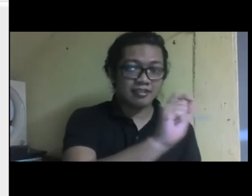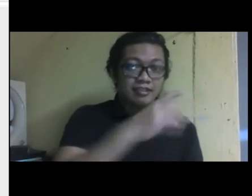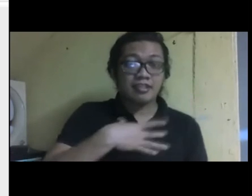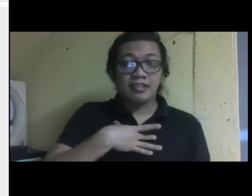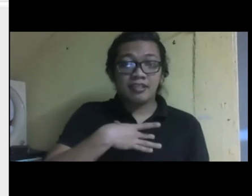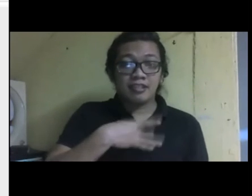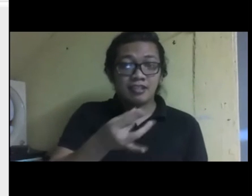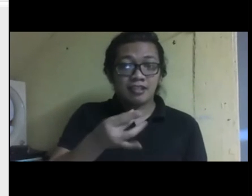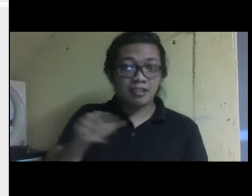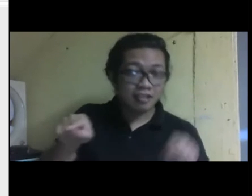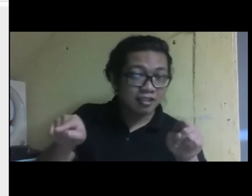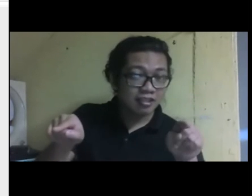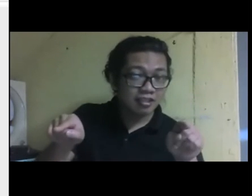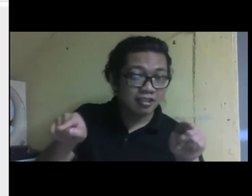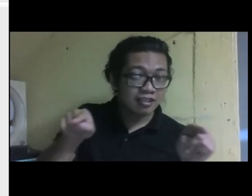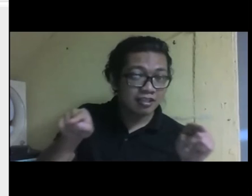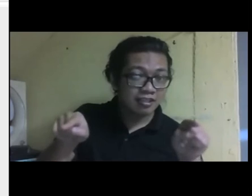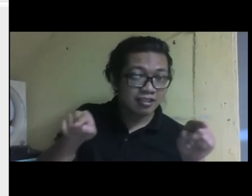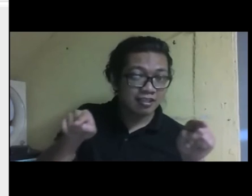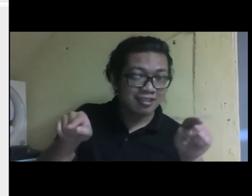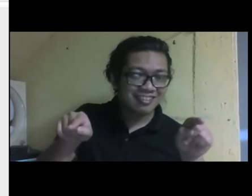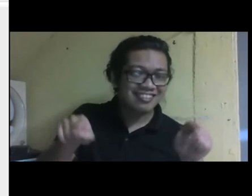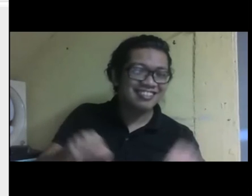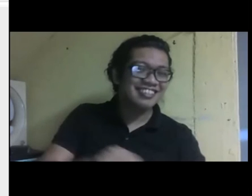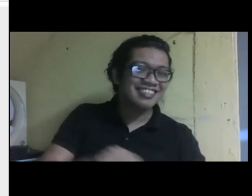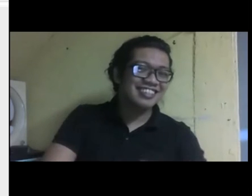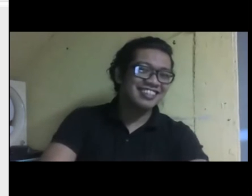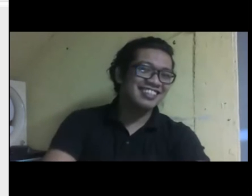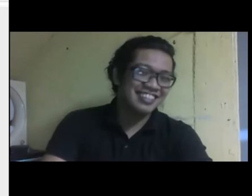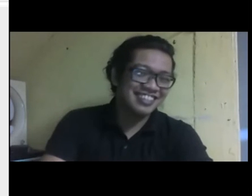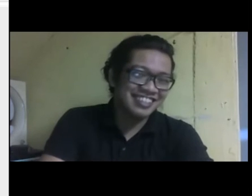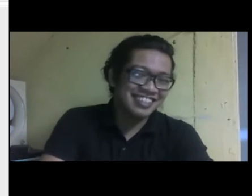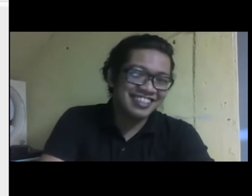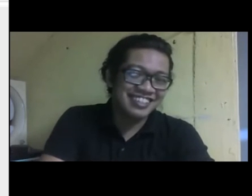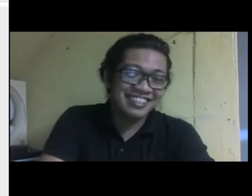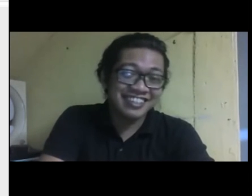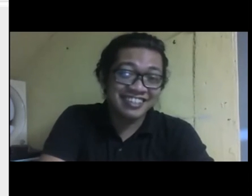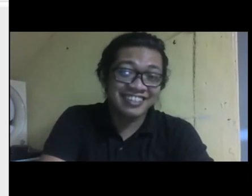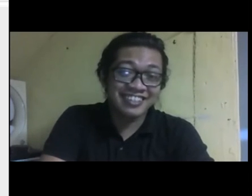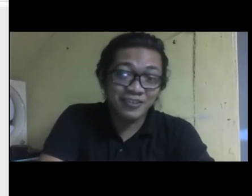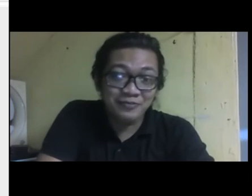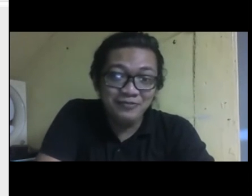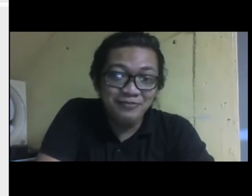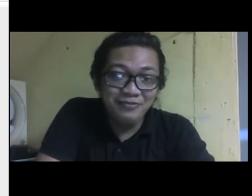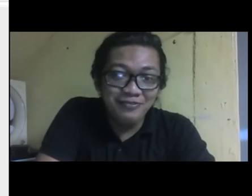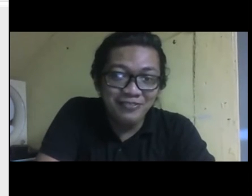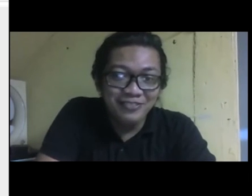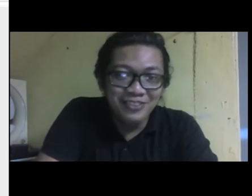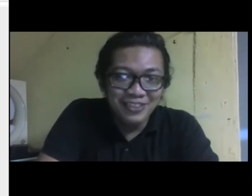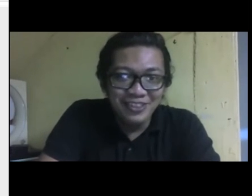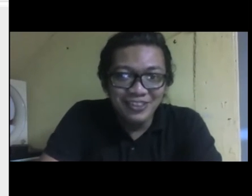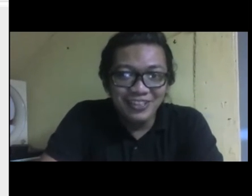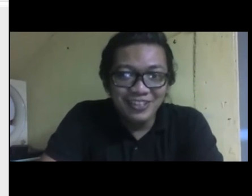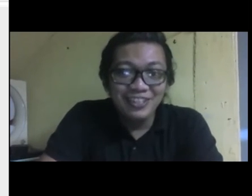pen, Yeah. like, Which, you see how Nat shifted his shoulders